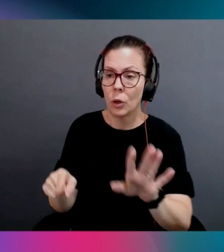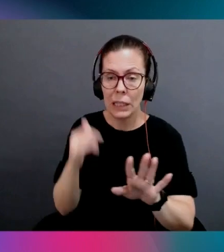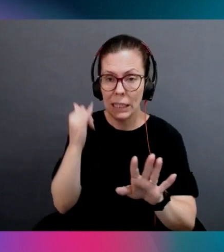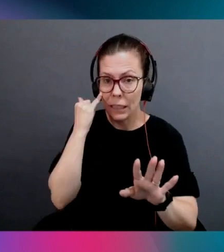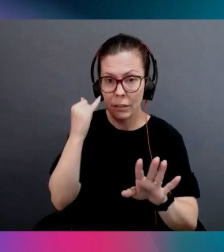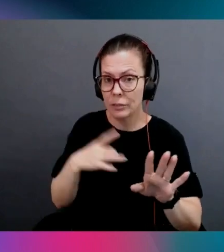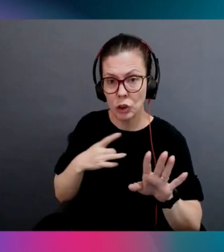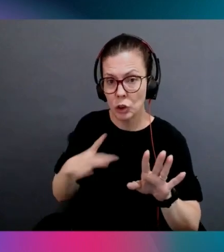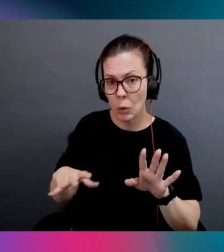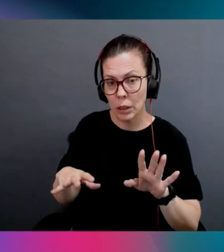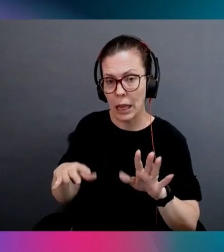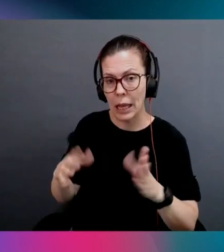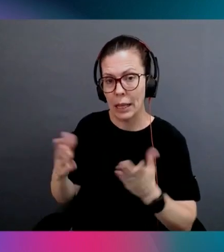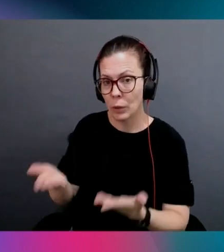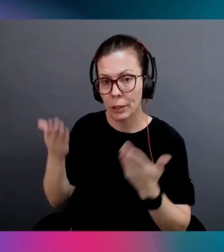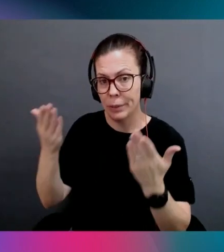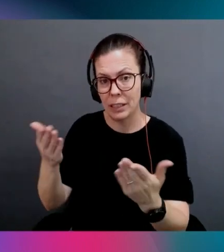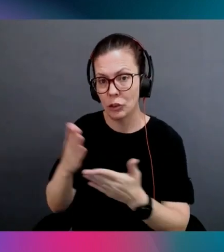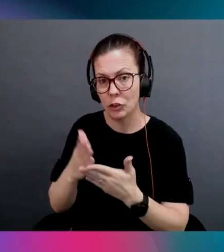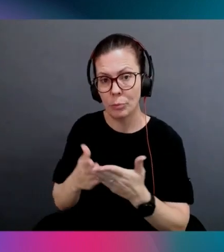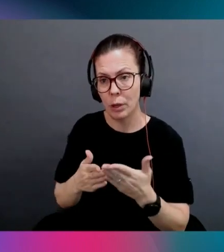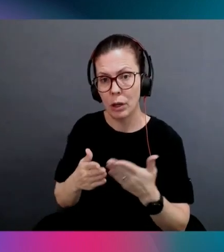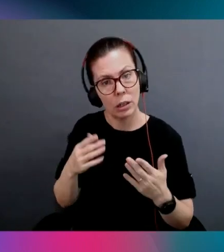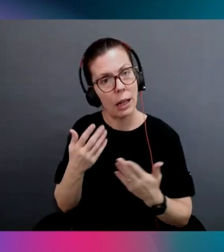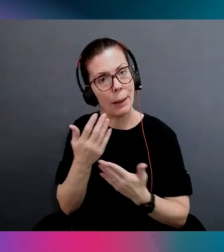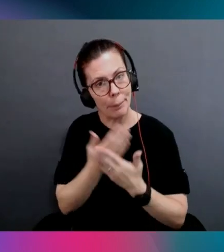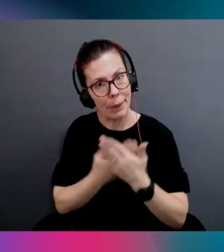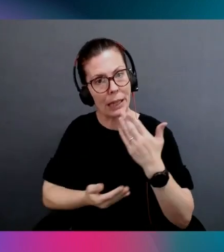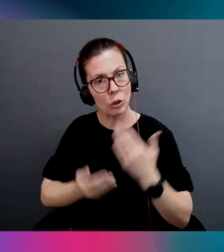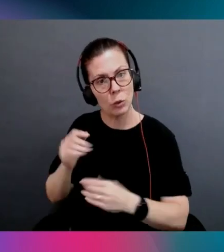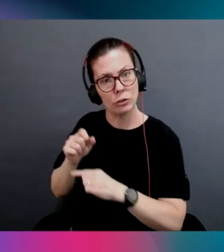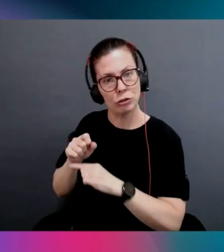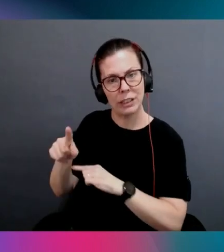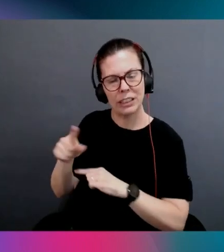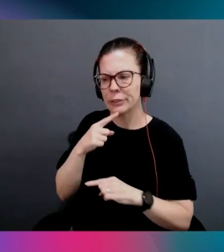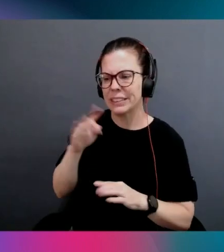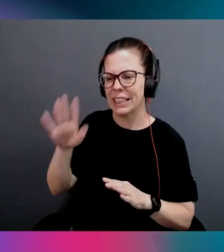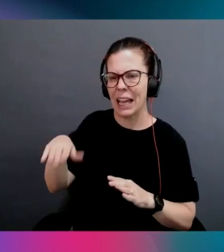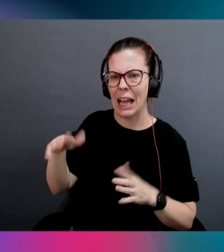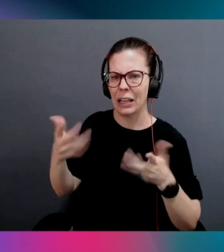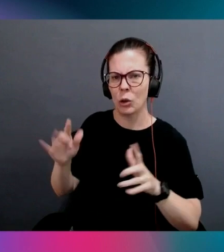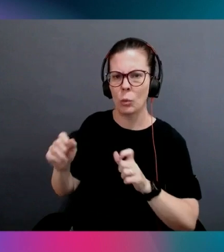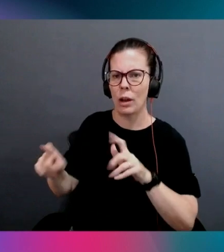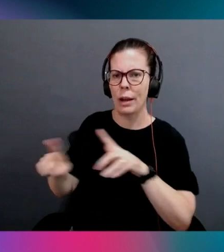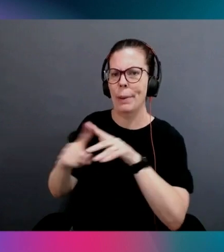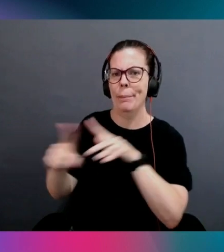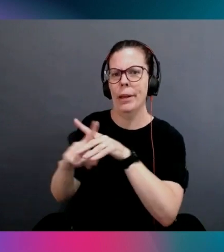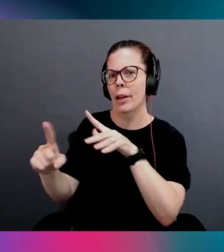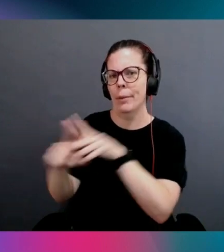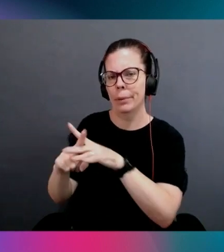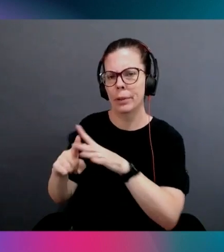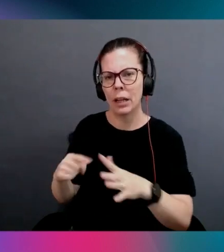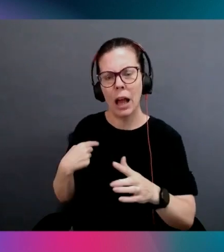auto recommendations part, you have manual triggers. You can basically say, I don't want this popping all the time. I can just invoke